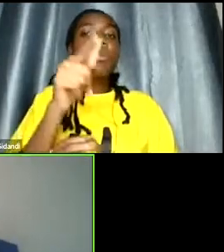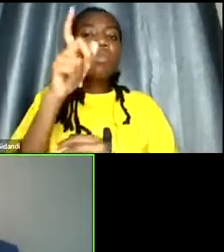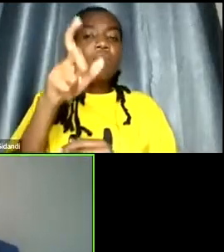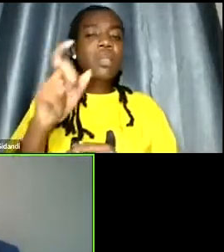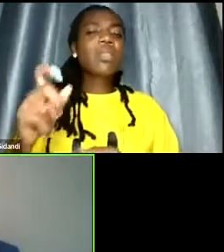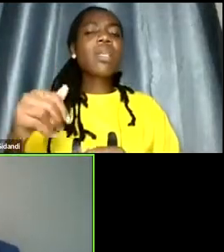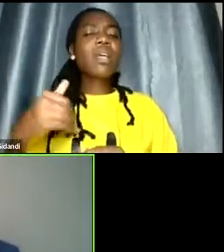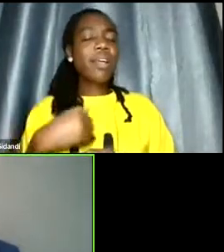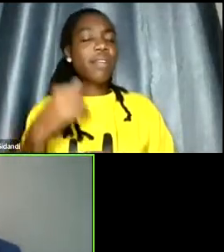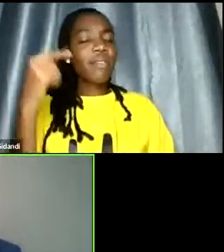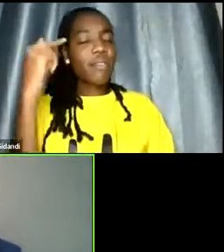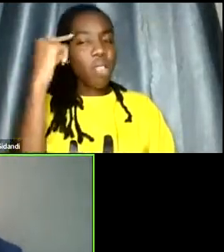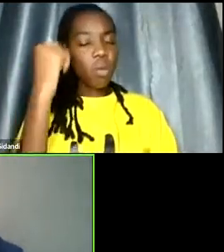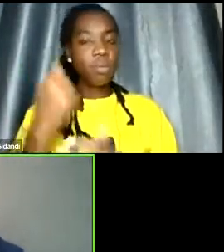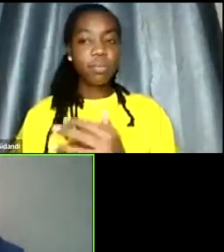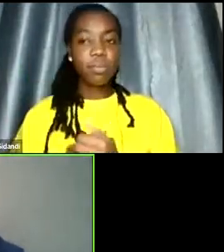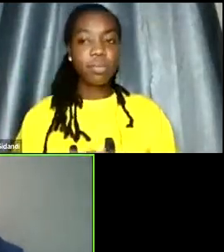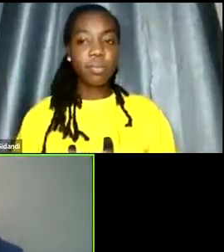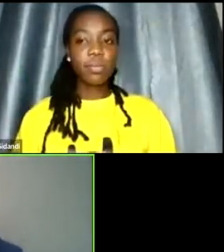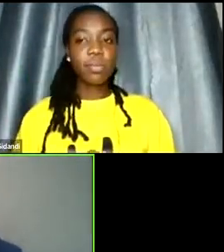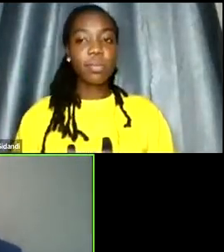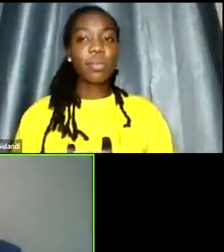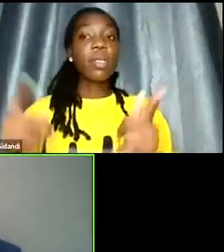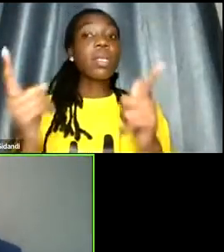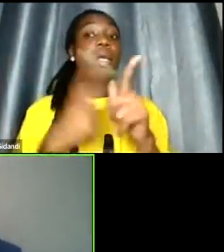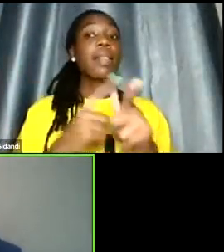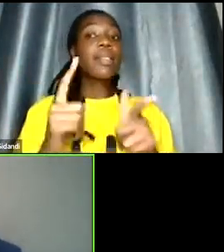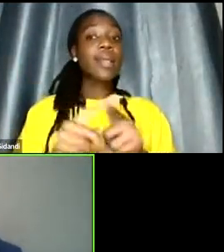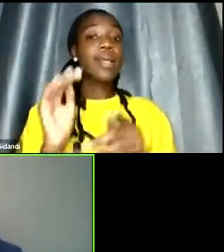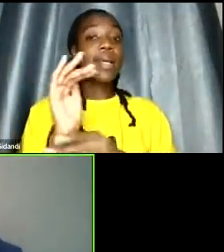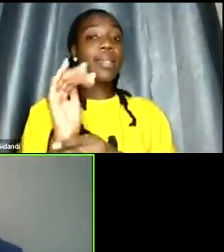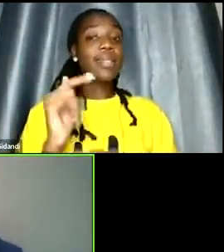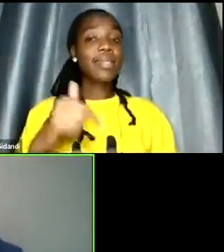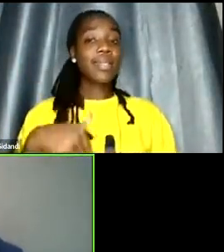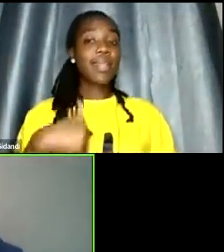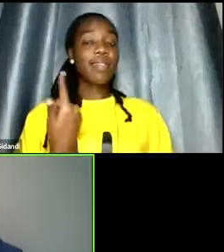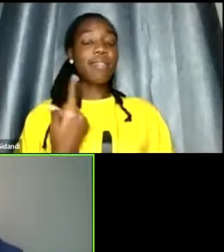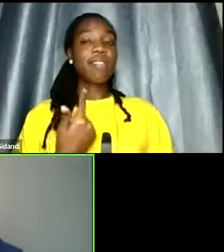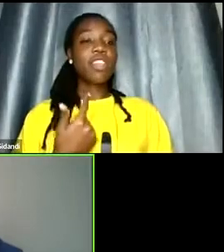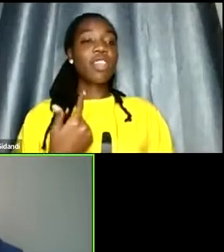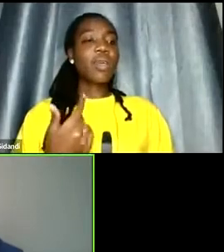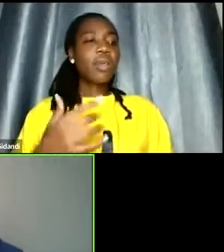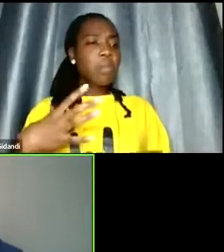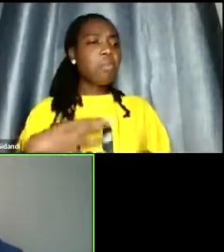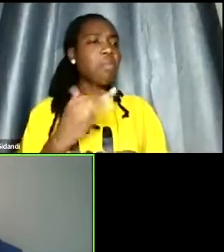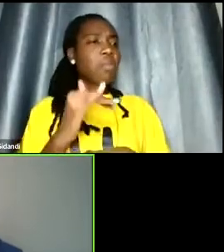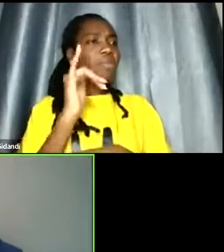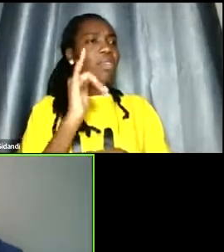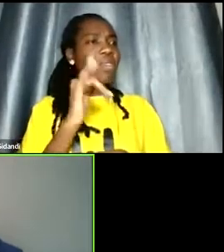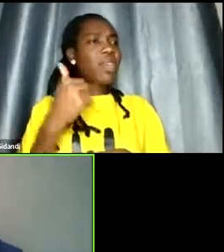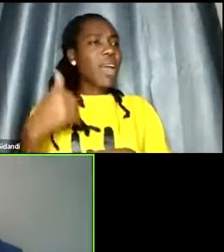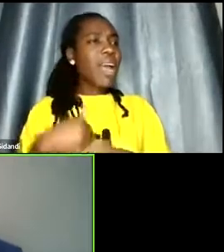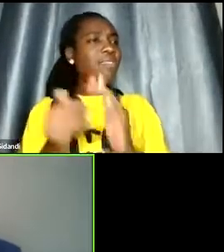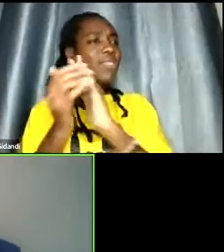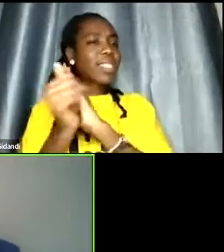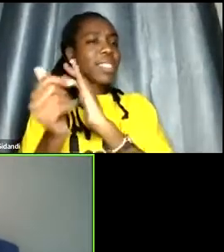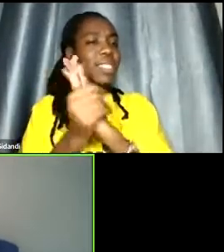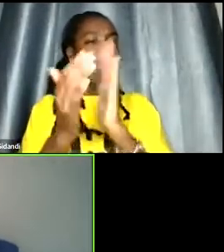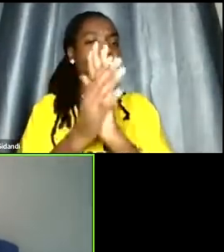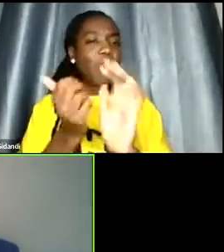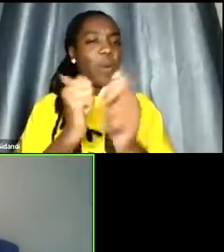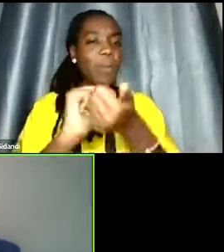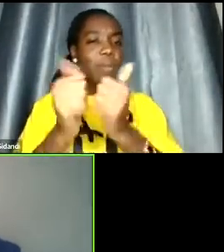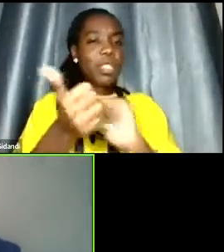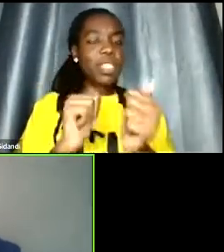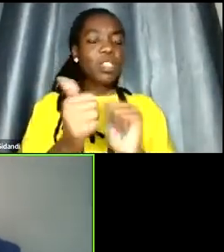thought? Then you want to ask yourself the question, do the people have the skills and competencies required to move our organization